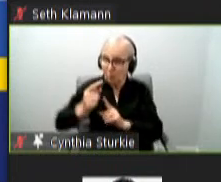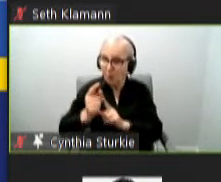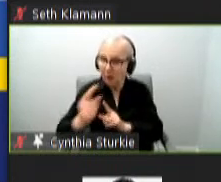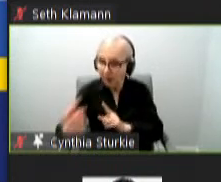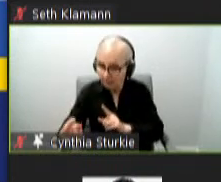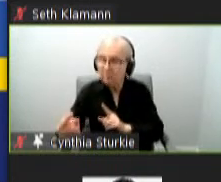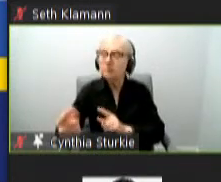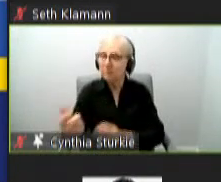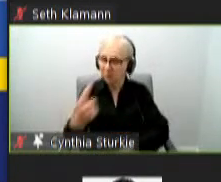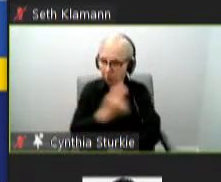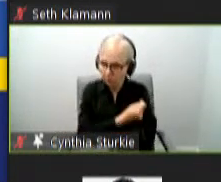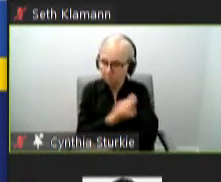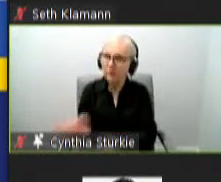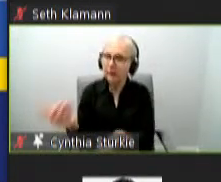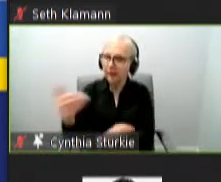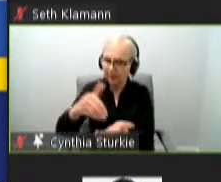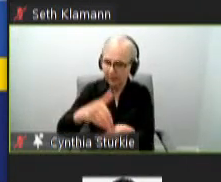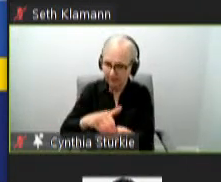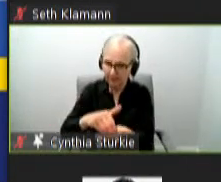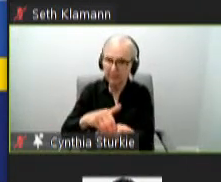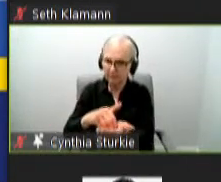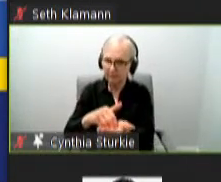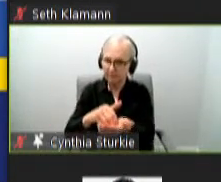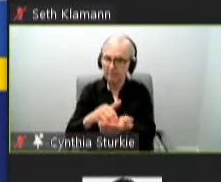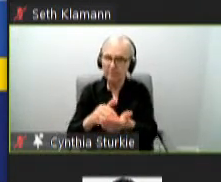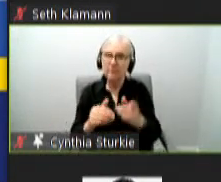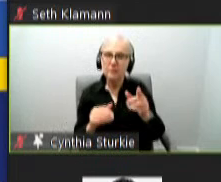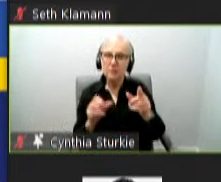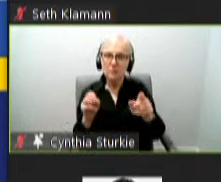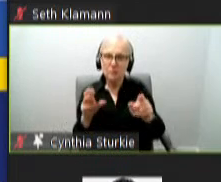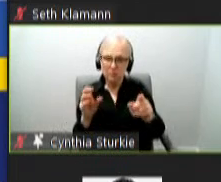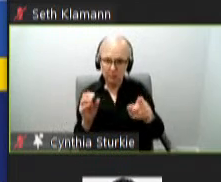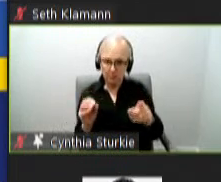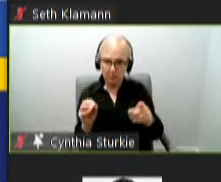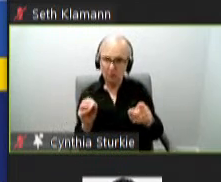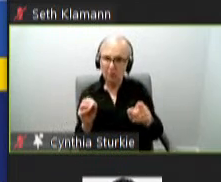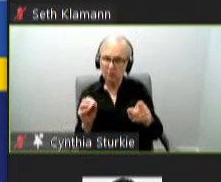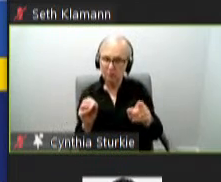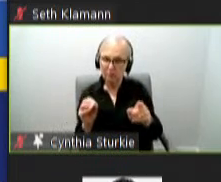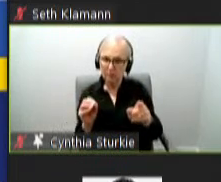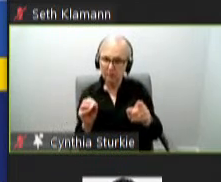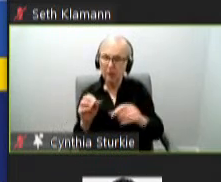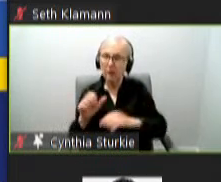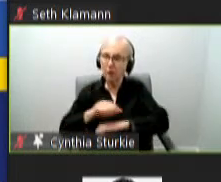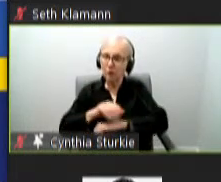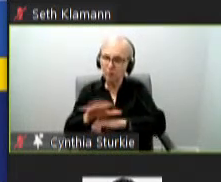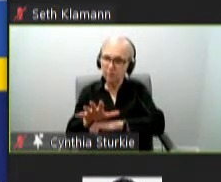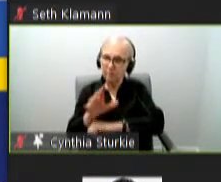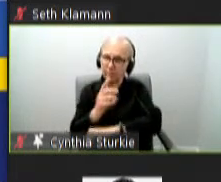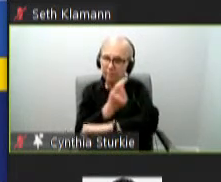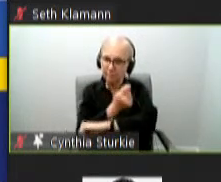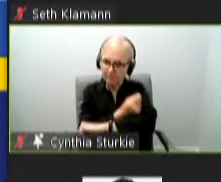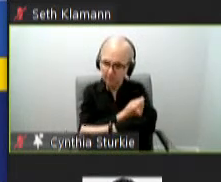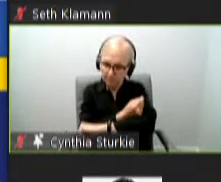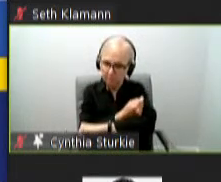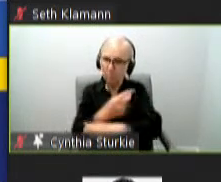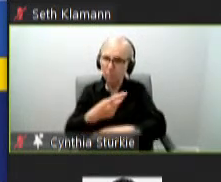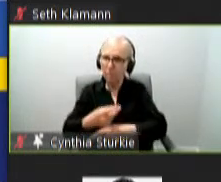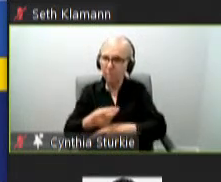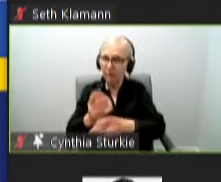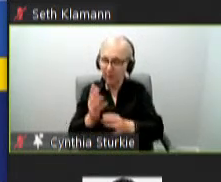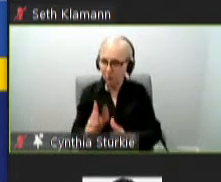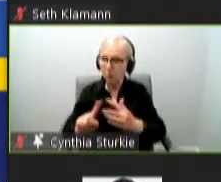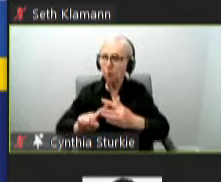on Immunization Practices and formal approval by the CDC director, our COVID-19 vaccine providers in the state could soon